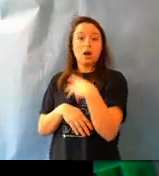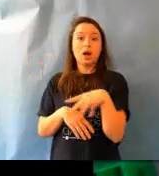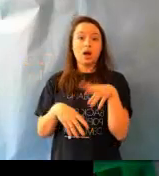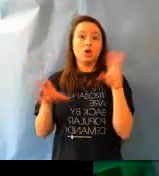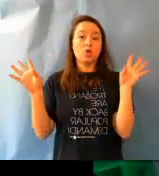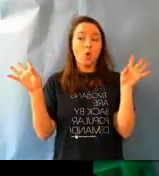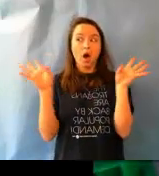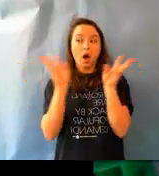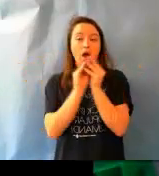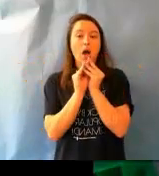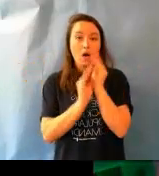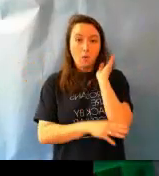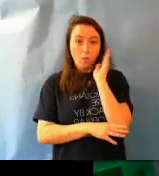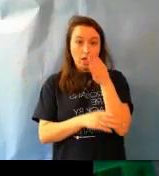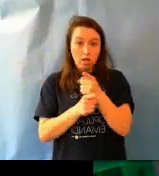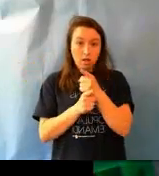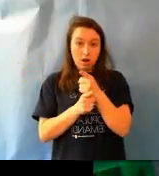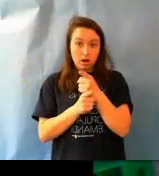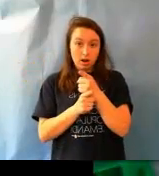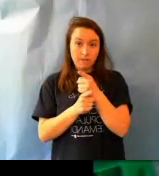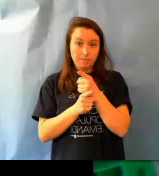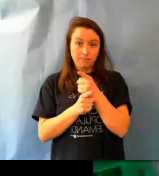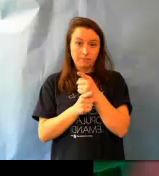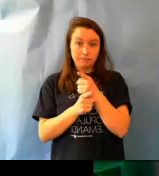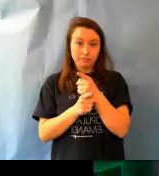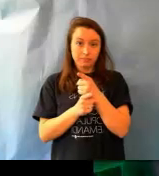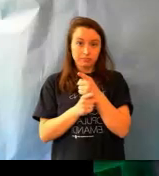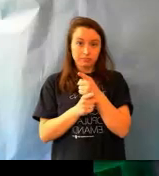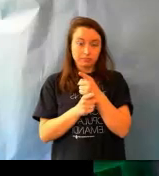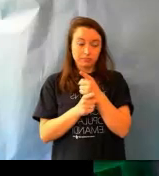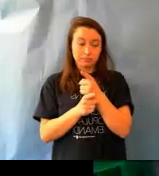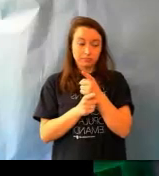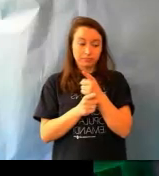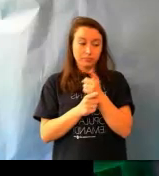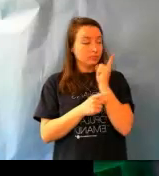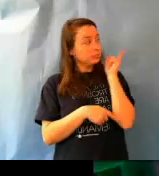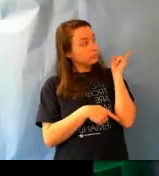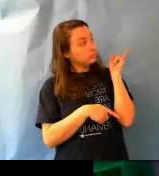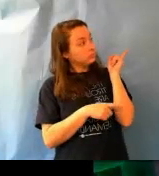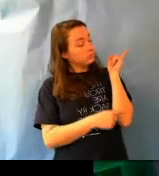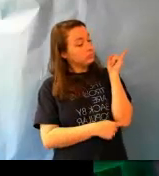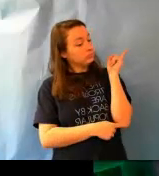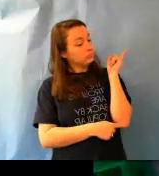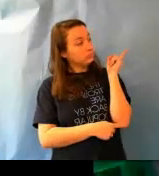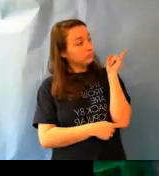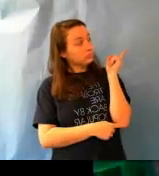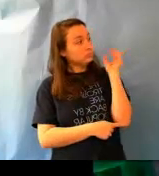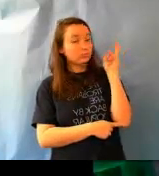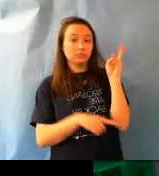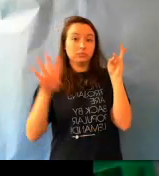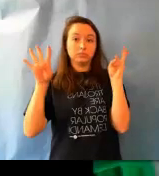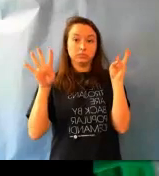number or a smaller number? Bigger. So we're going to add the 4 he got from the